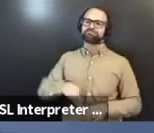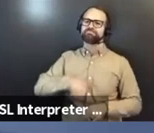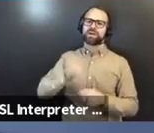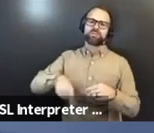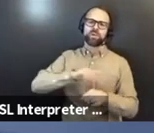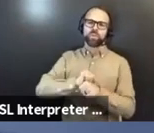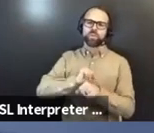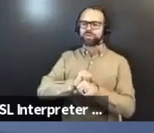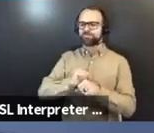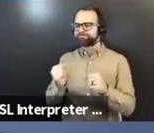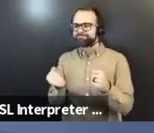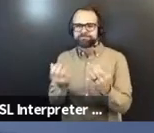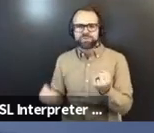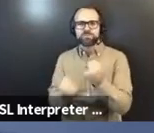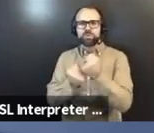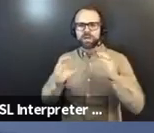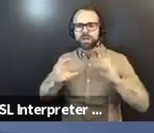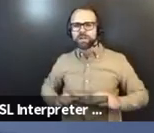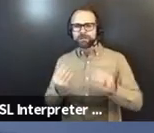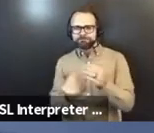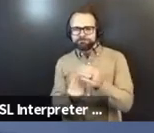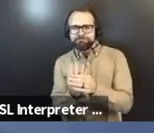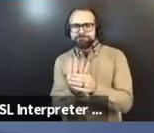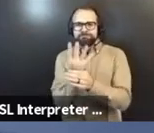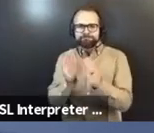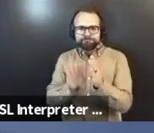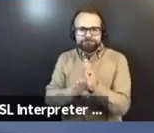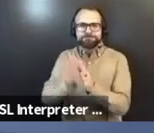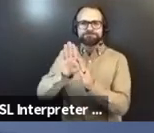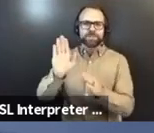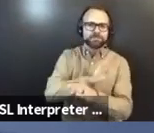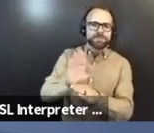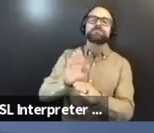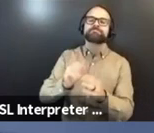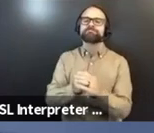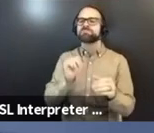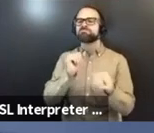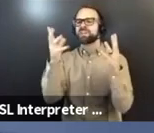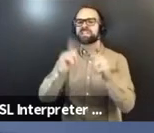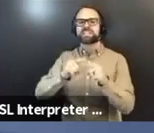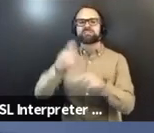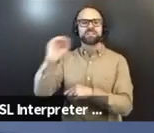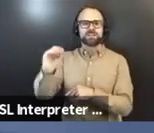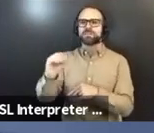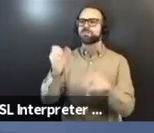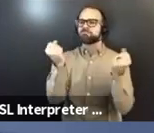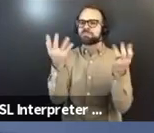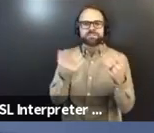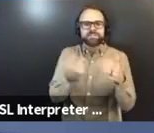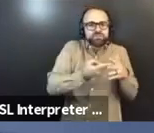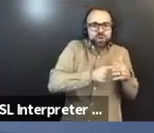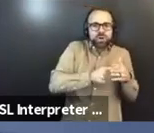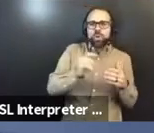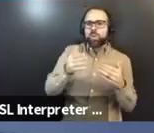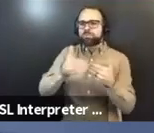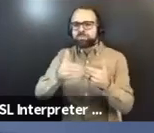clients, helping them grow and scale. And, you know, we work with companies from multiple different stages of growth,